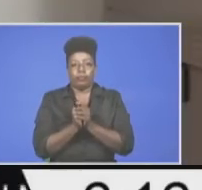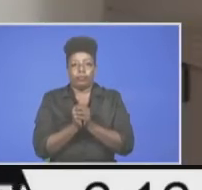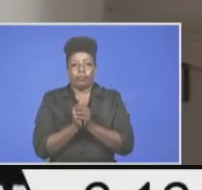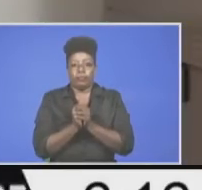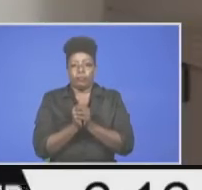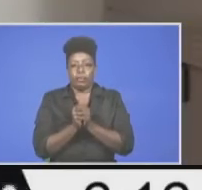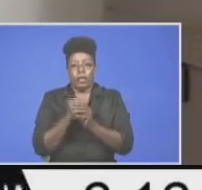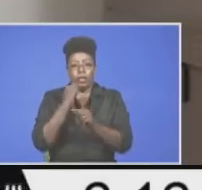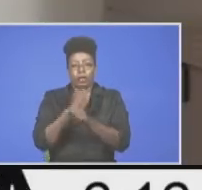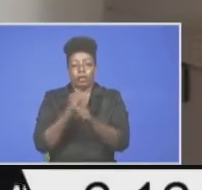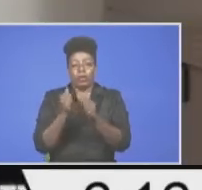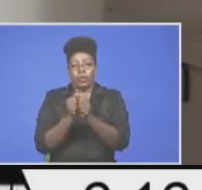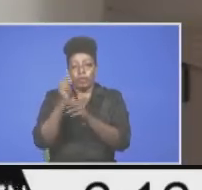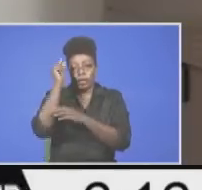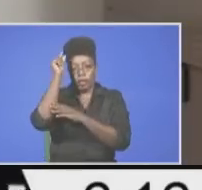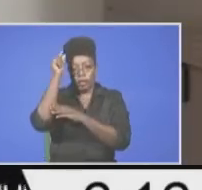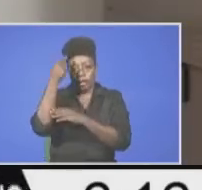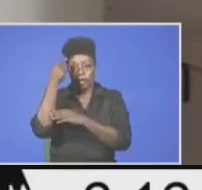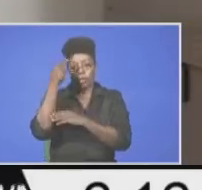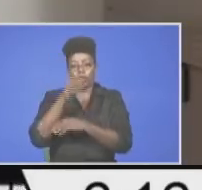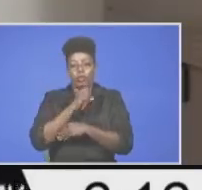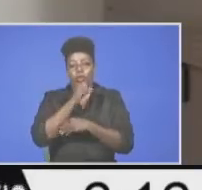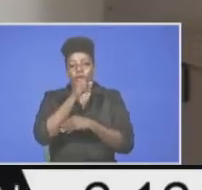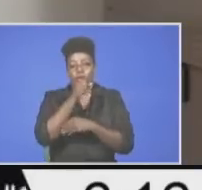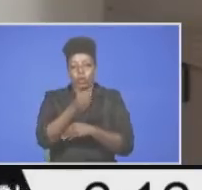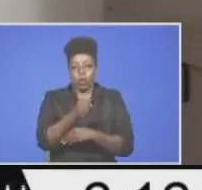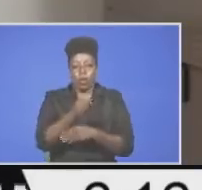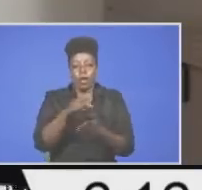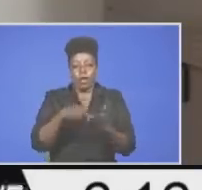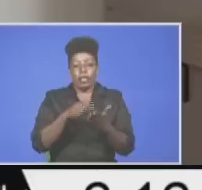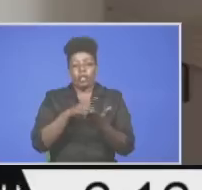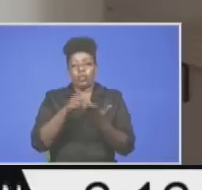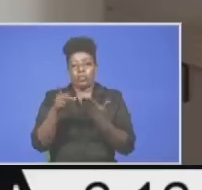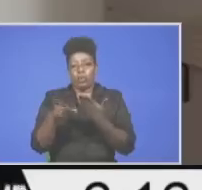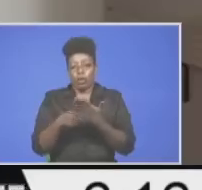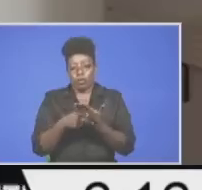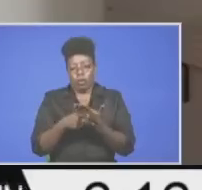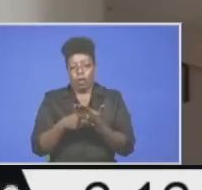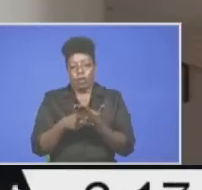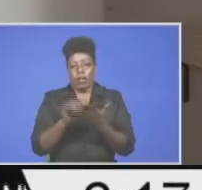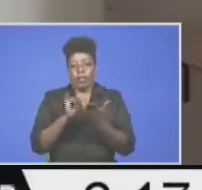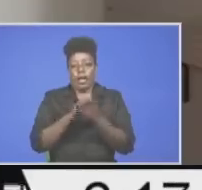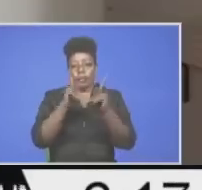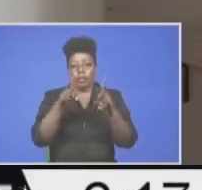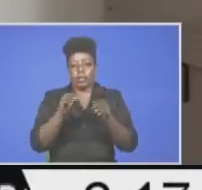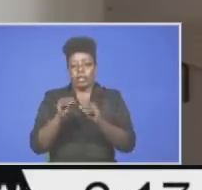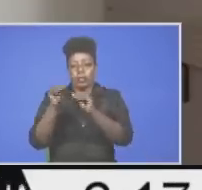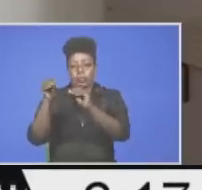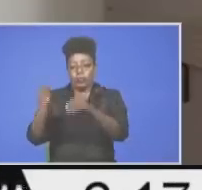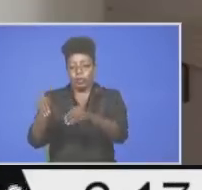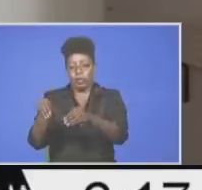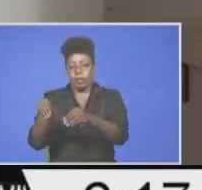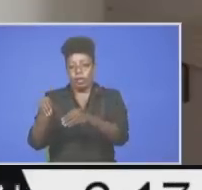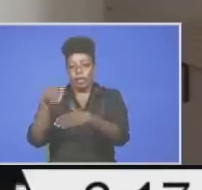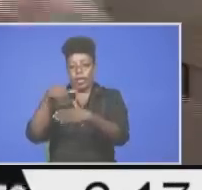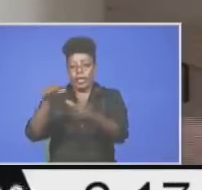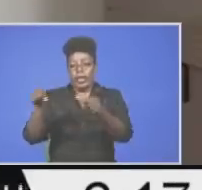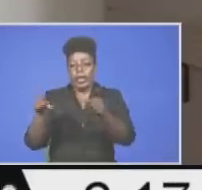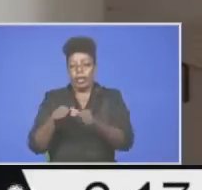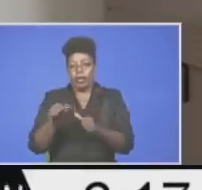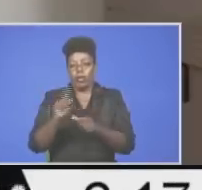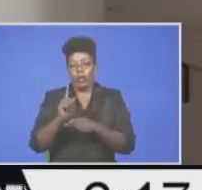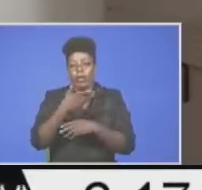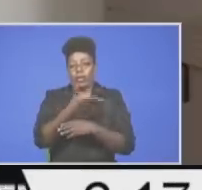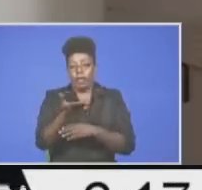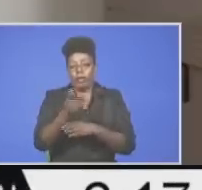Work with the government to ensure that these 52-week program persons are placed in a position where they are training and learning